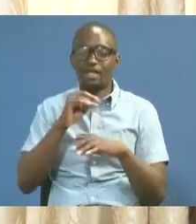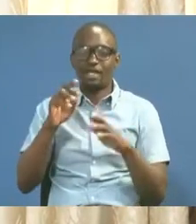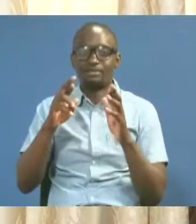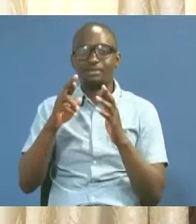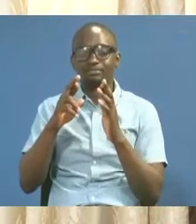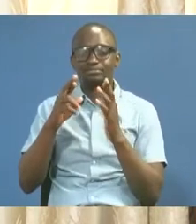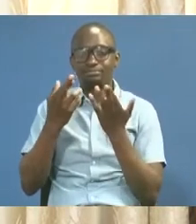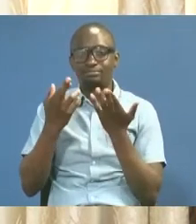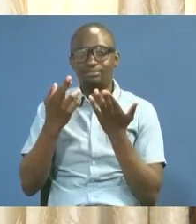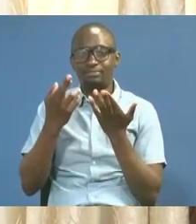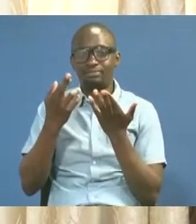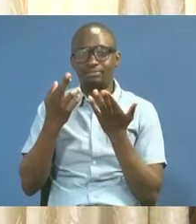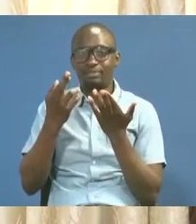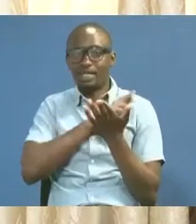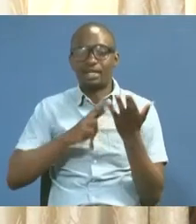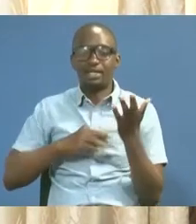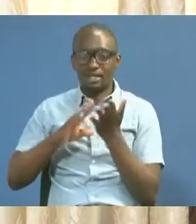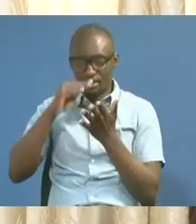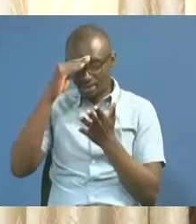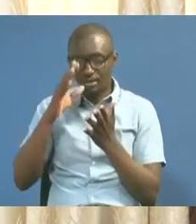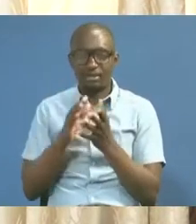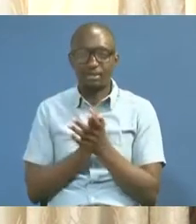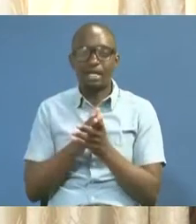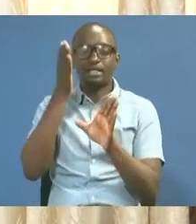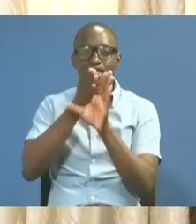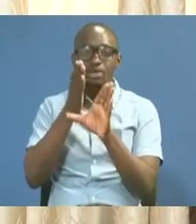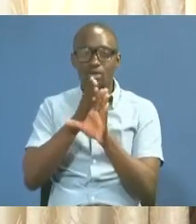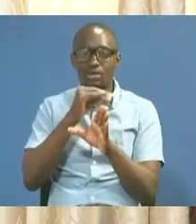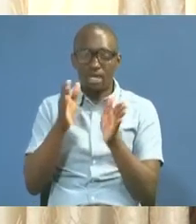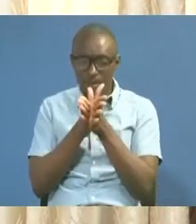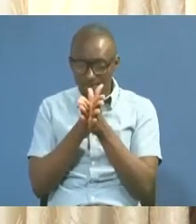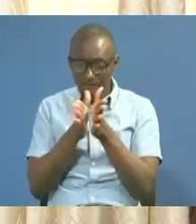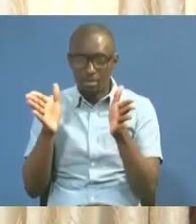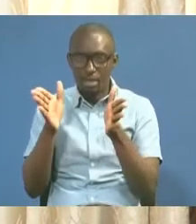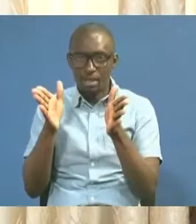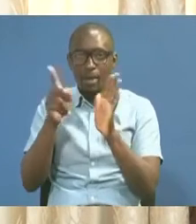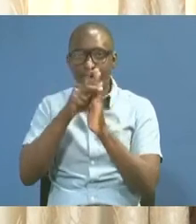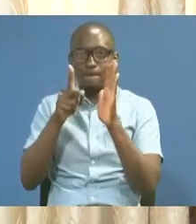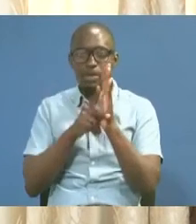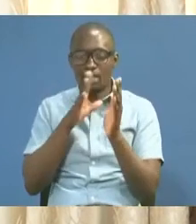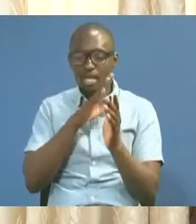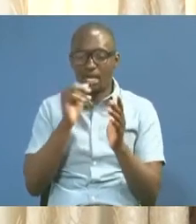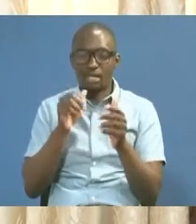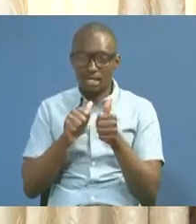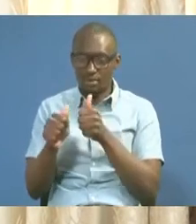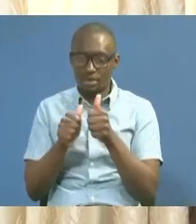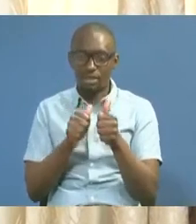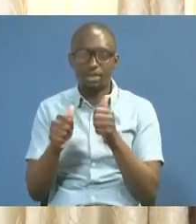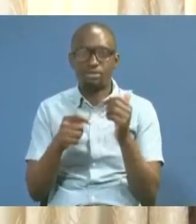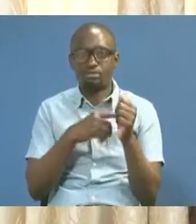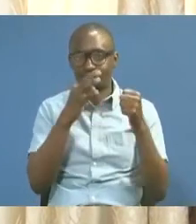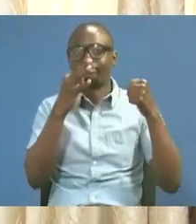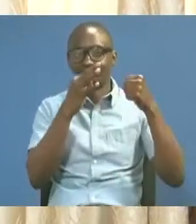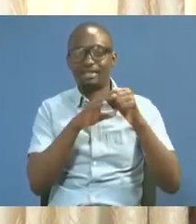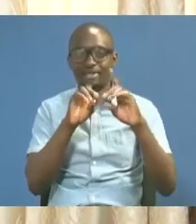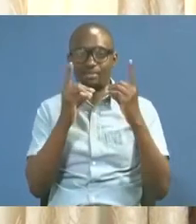studies, psychology, and public policy and administrations. Those are the departments housed